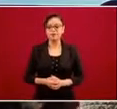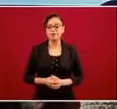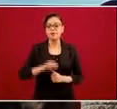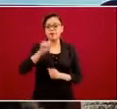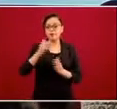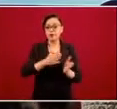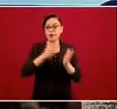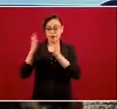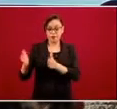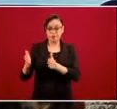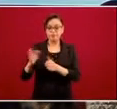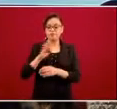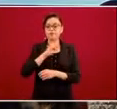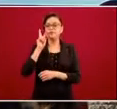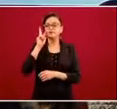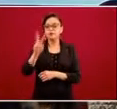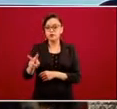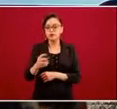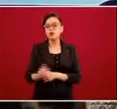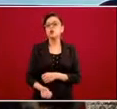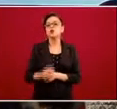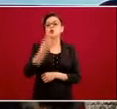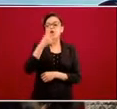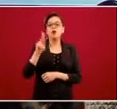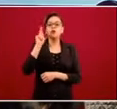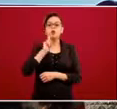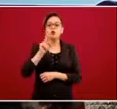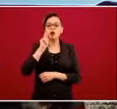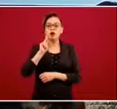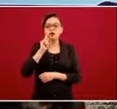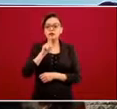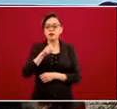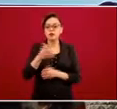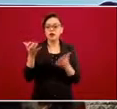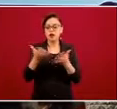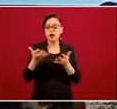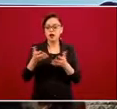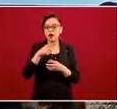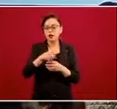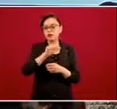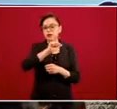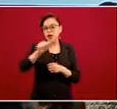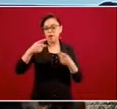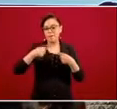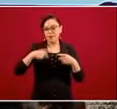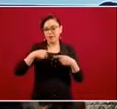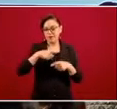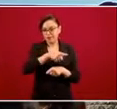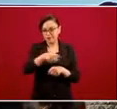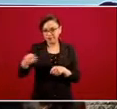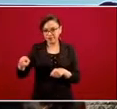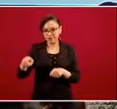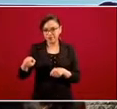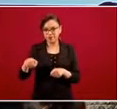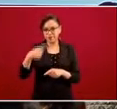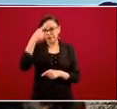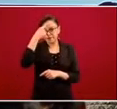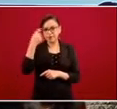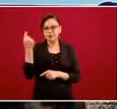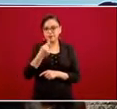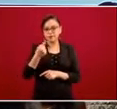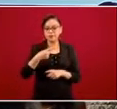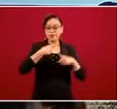see the other information here. We have the samples that are gathered in